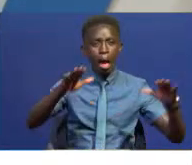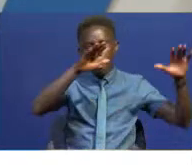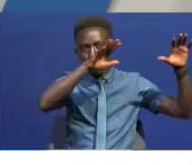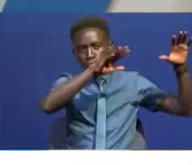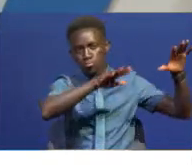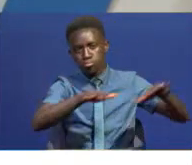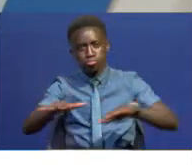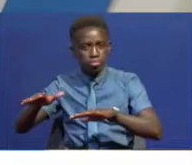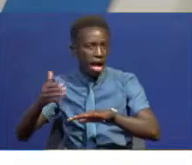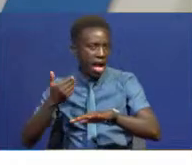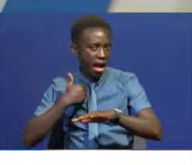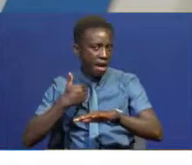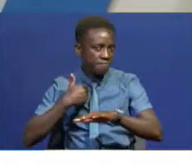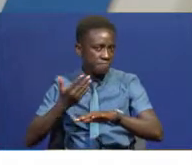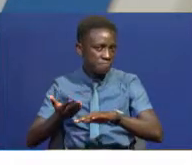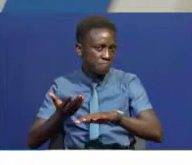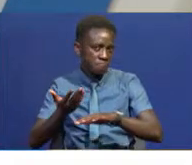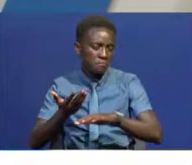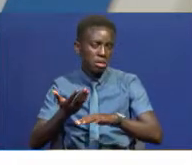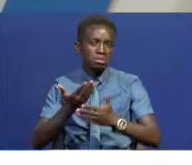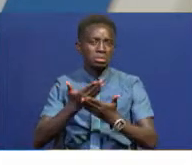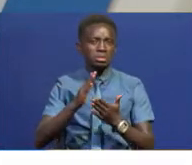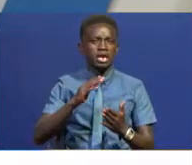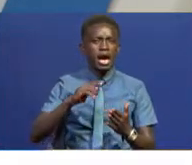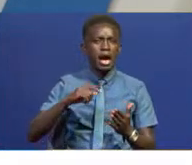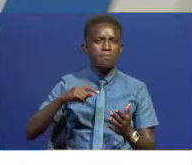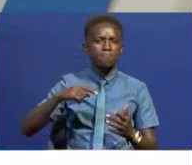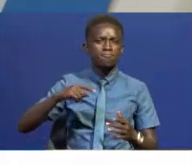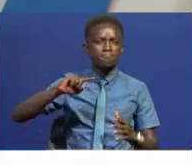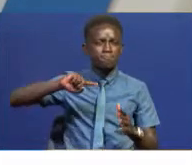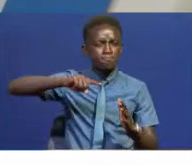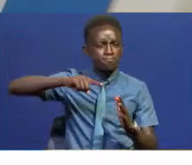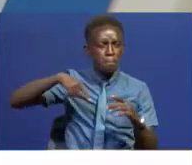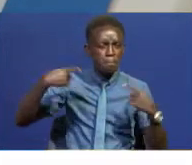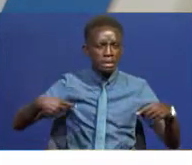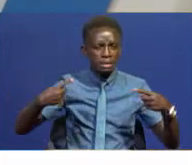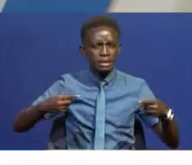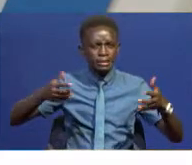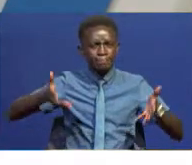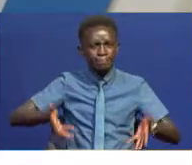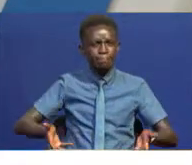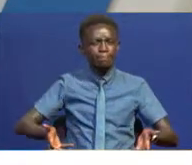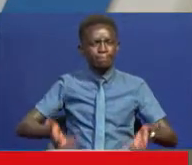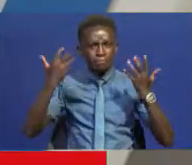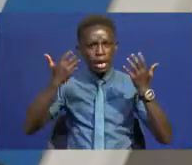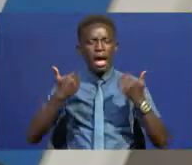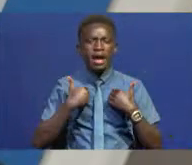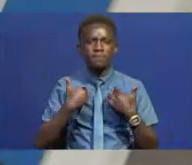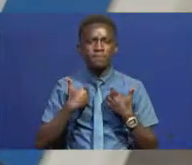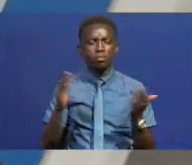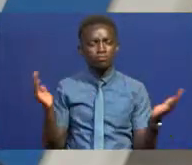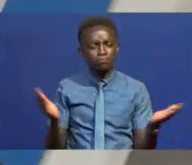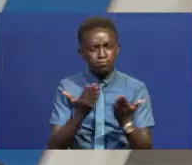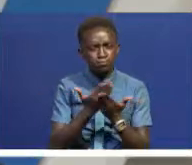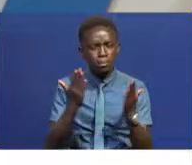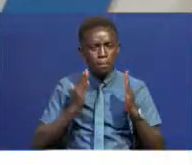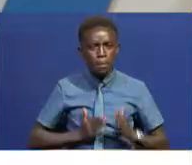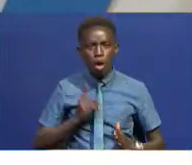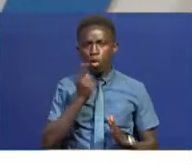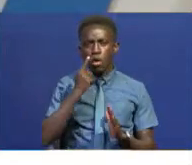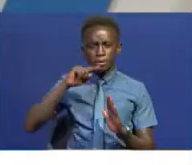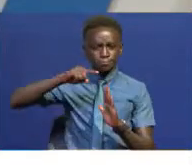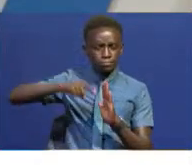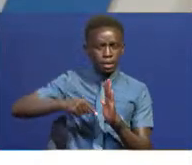have people there who are operating in shafts. We are calling upon anybody who is doing mining, at least, to